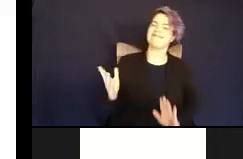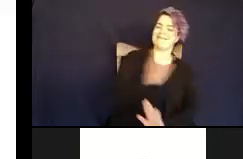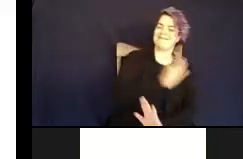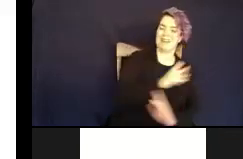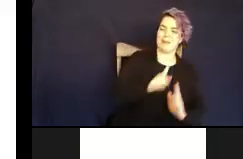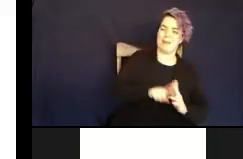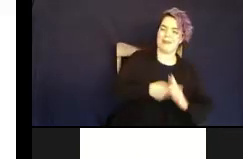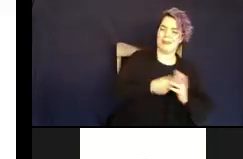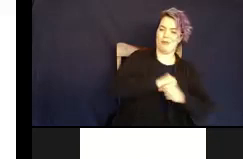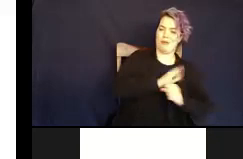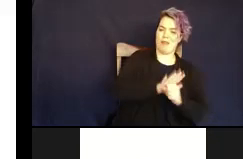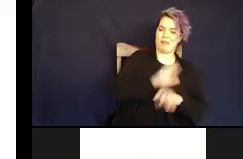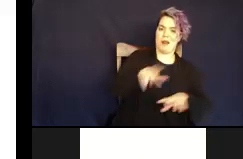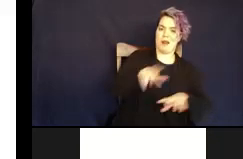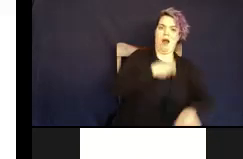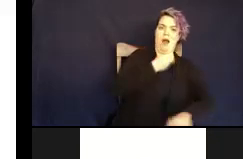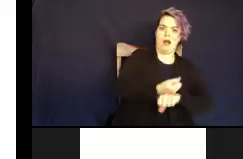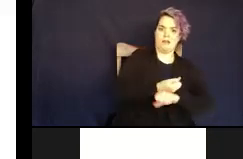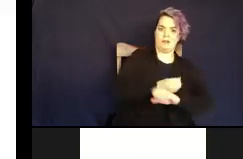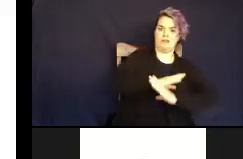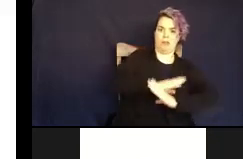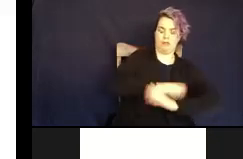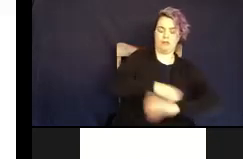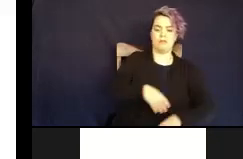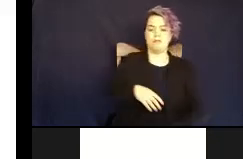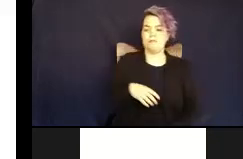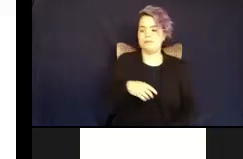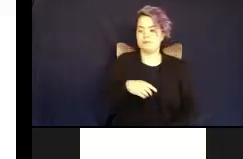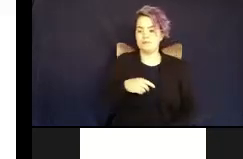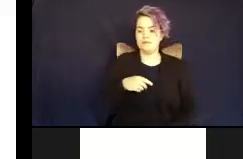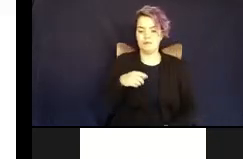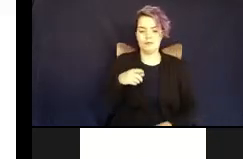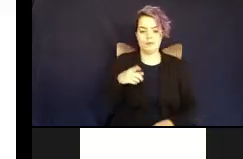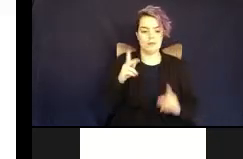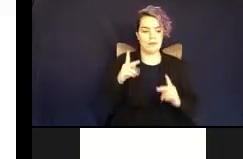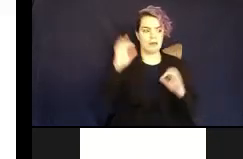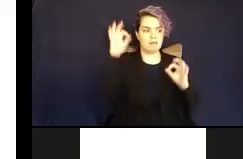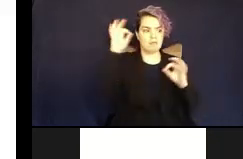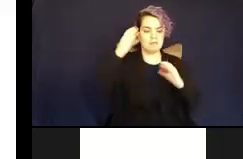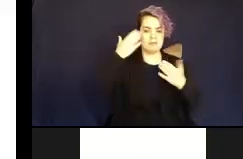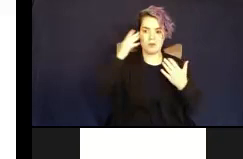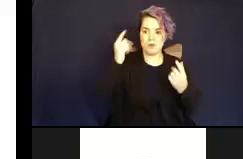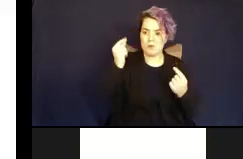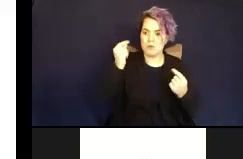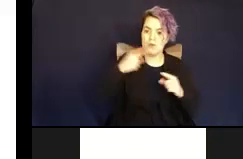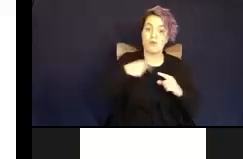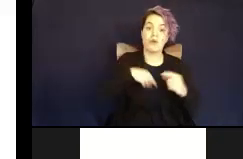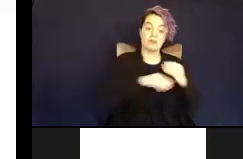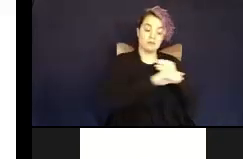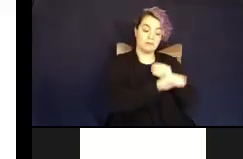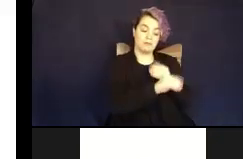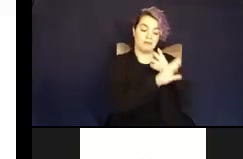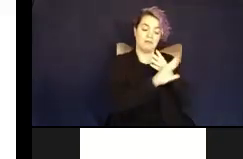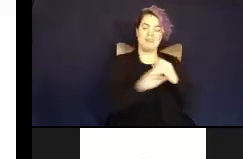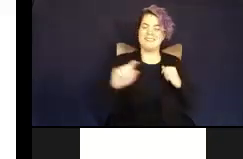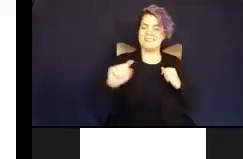deal with all of the regulatory barriers that prevented people from doing telehealth, and we not